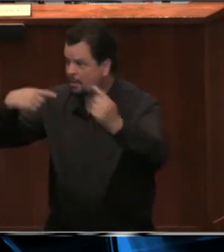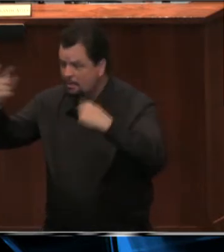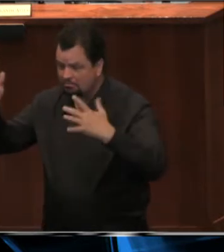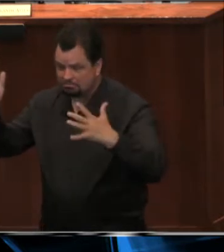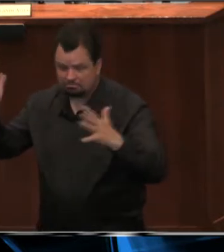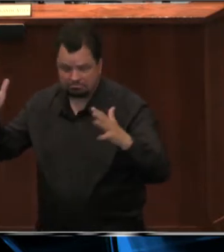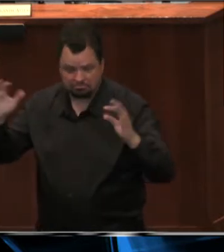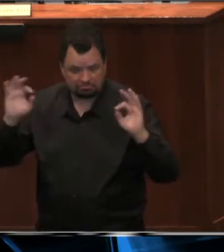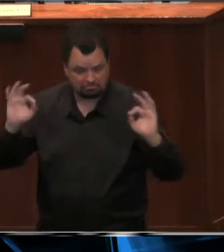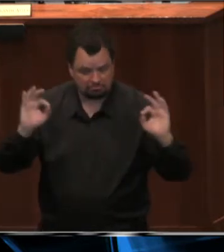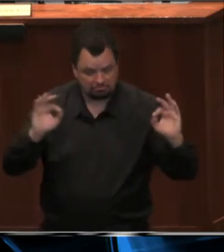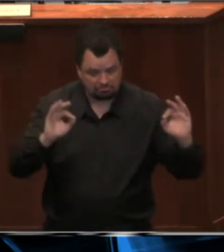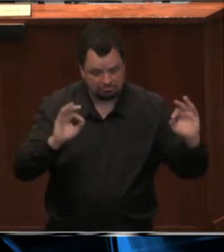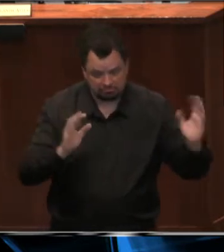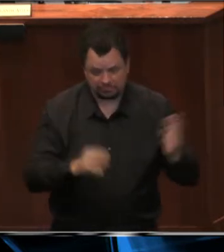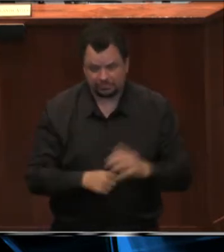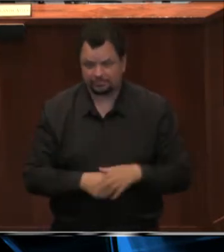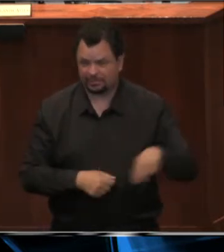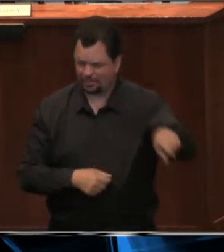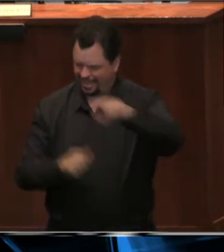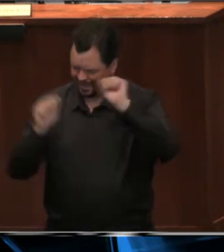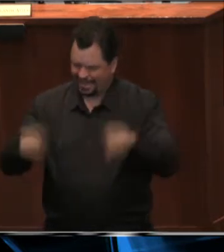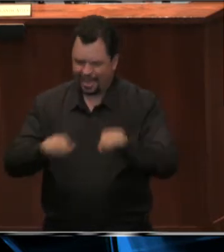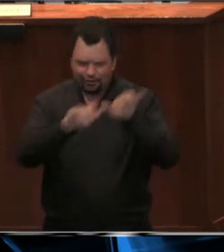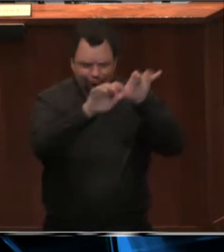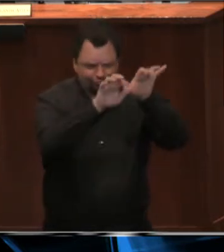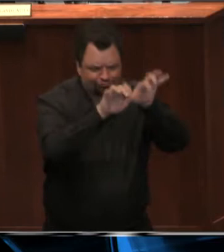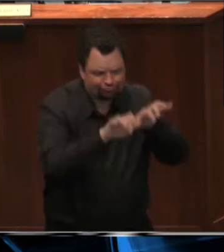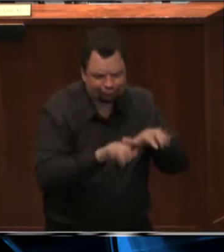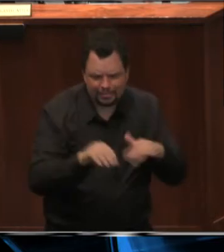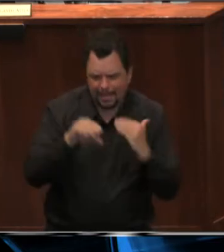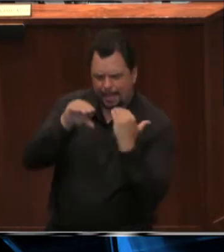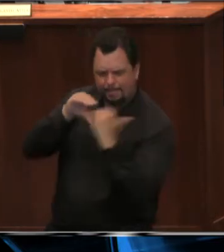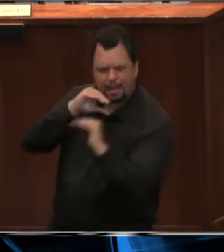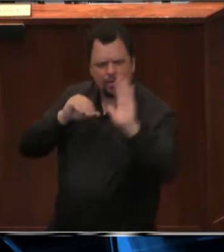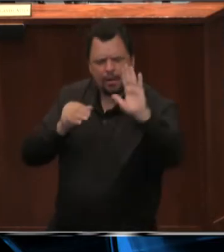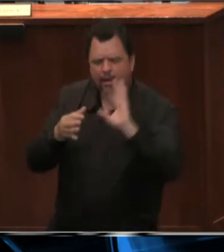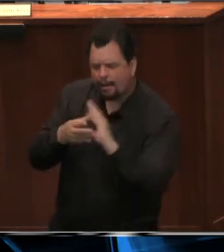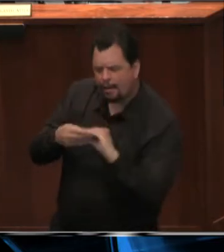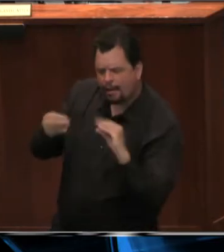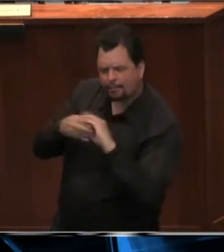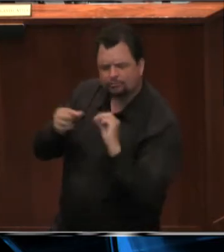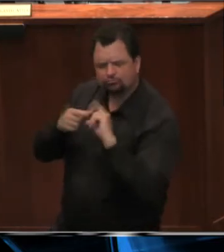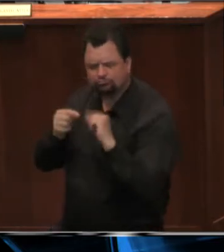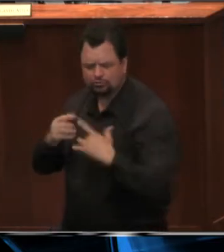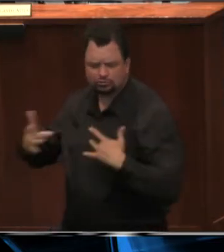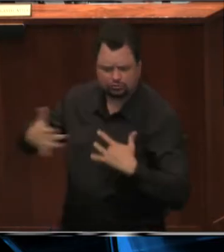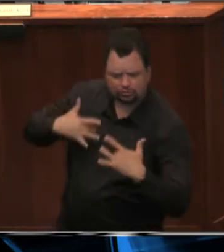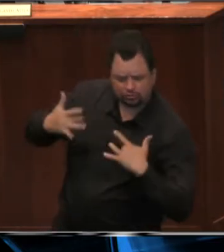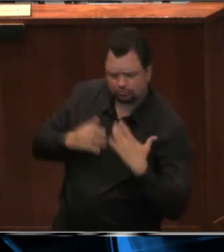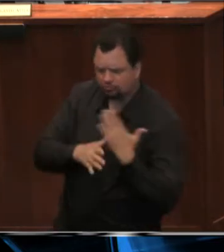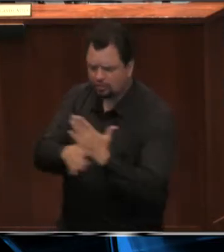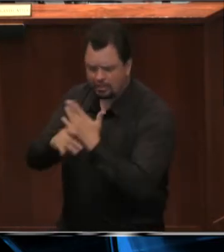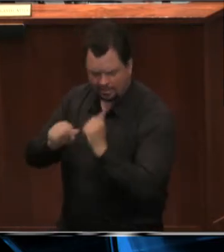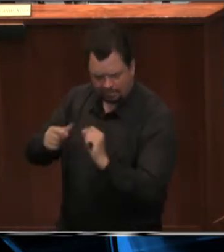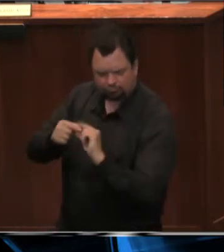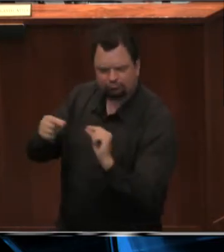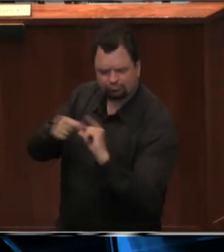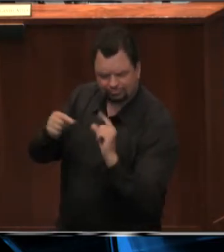written email comments in advance. I'm a particular fan of educators, being one